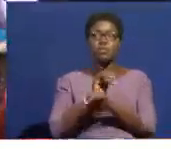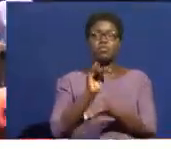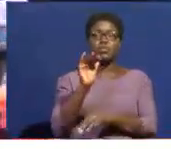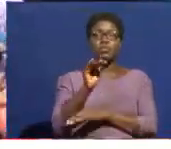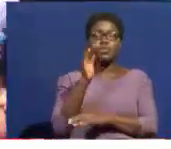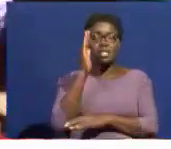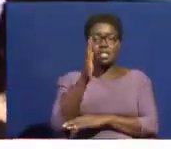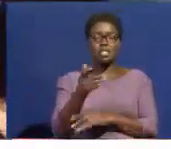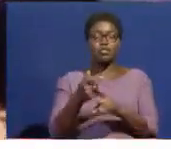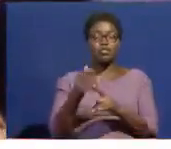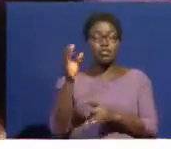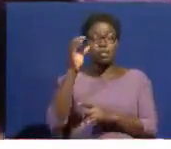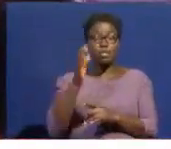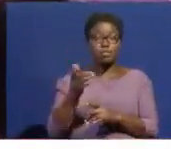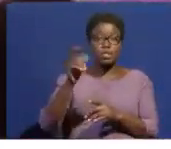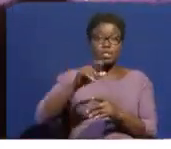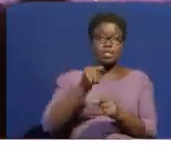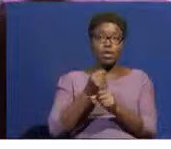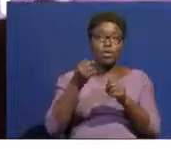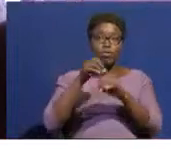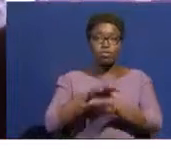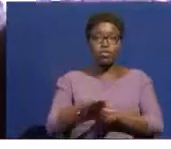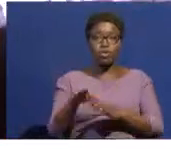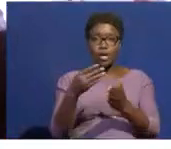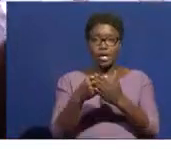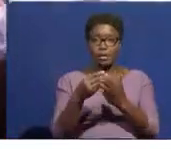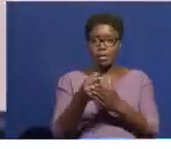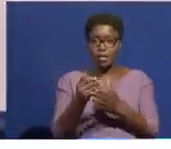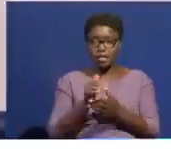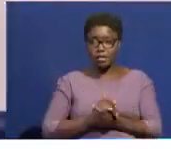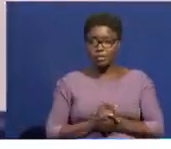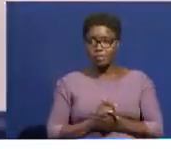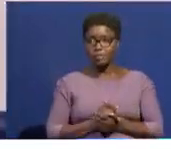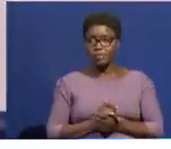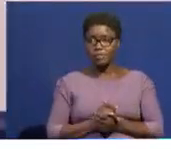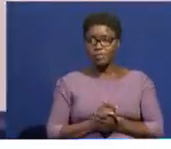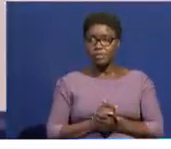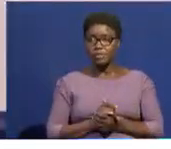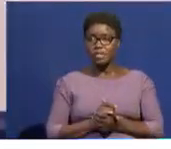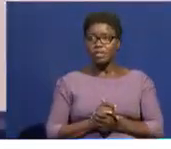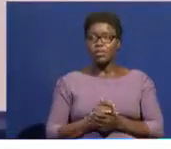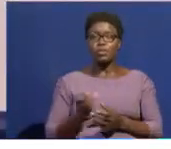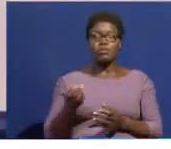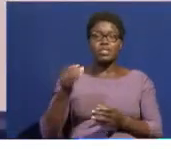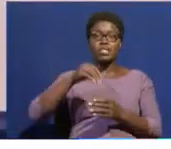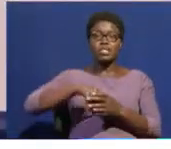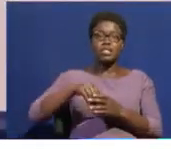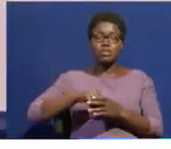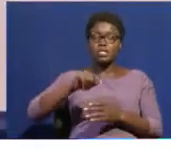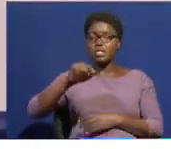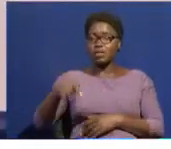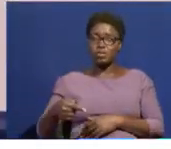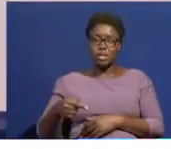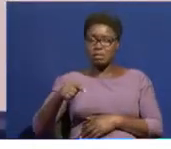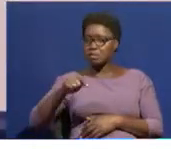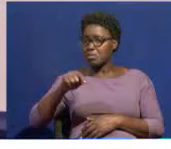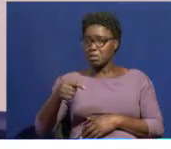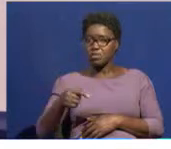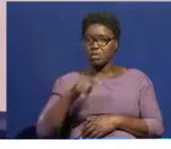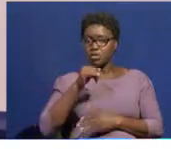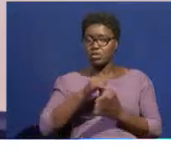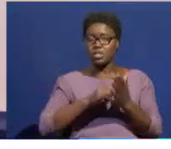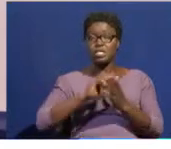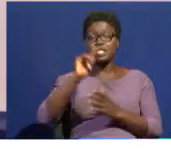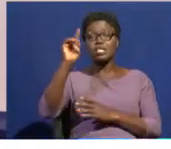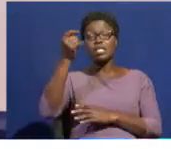clients, thereby increasing their workflow and revenues. And we've onboarded thousands, and not just